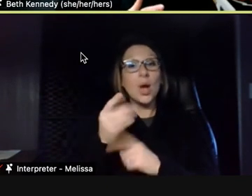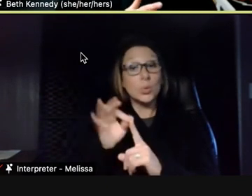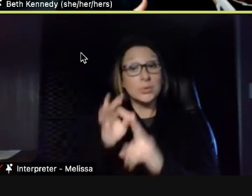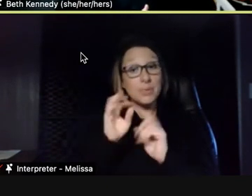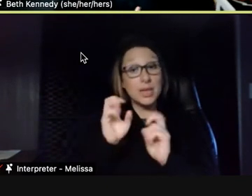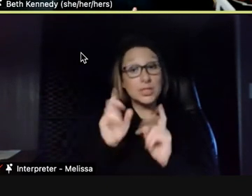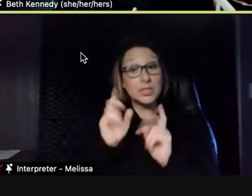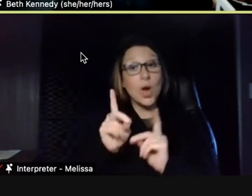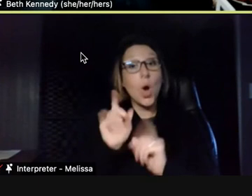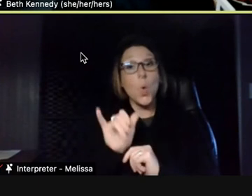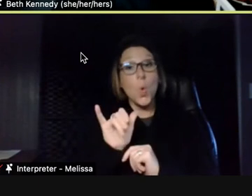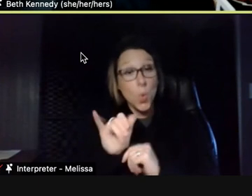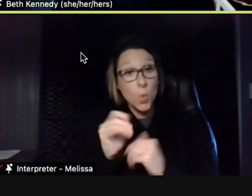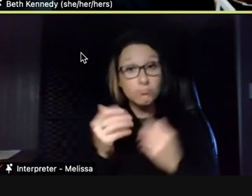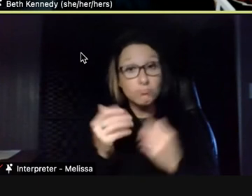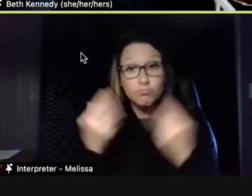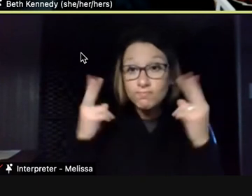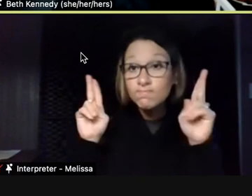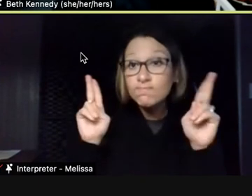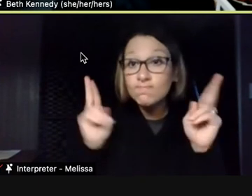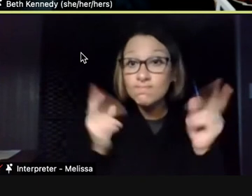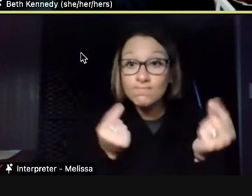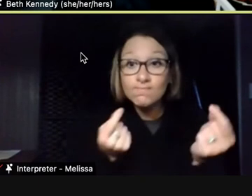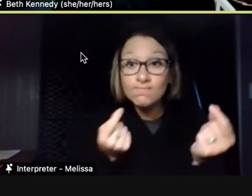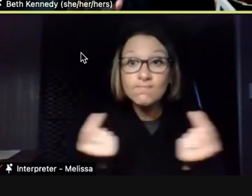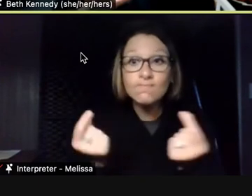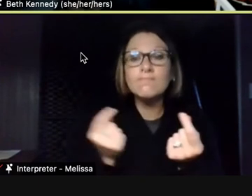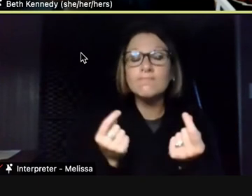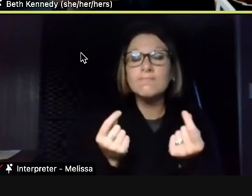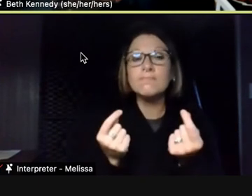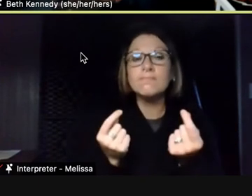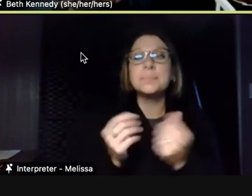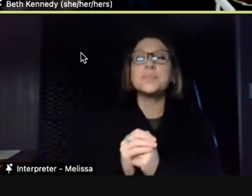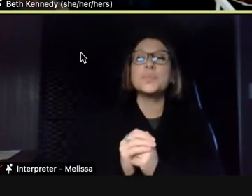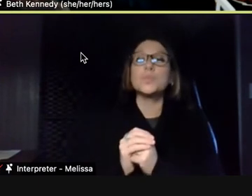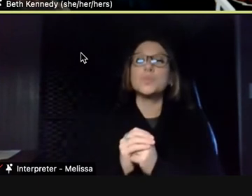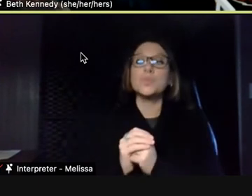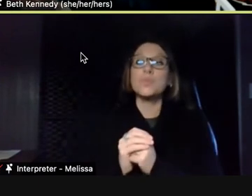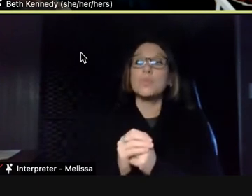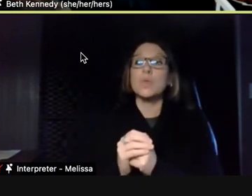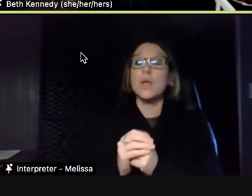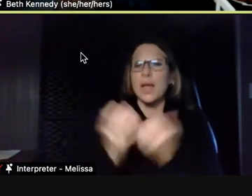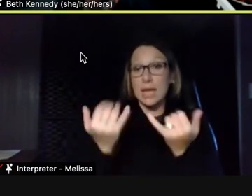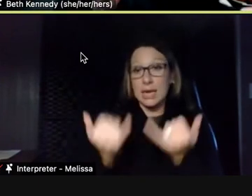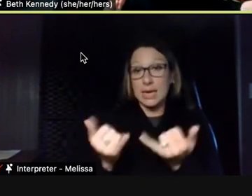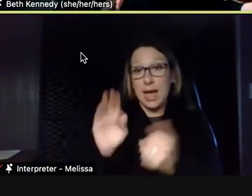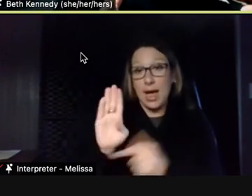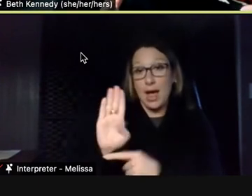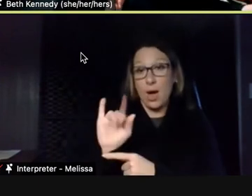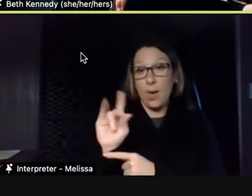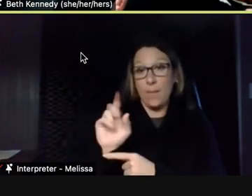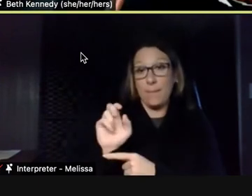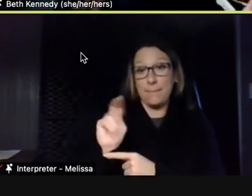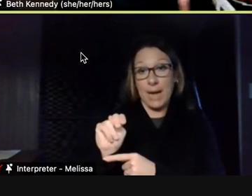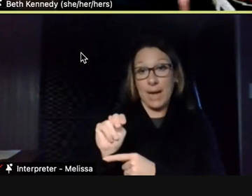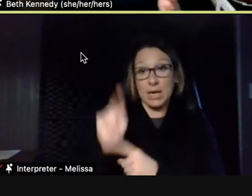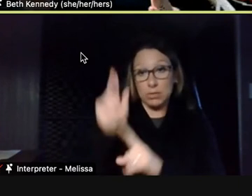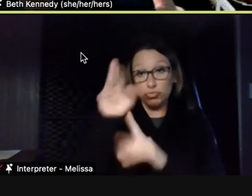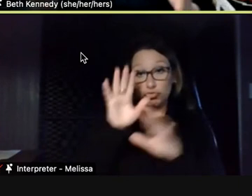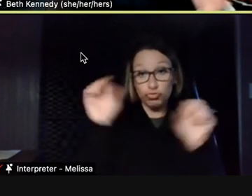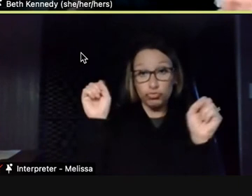and do a little more. And so now that there's the Biden administration, there might